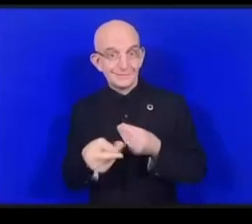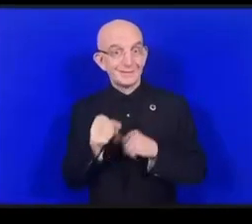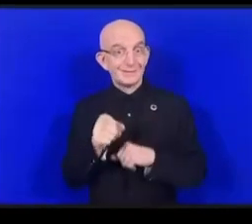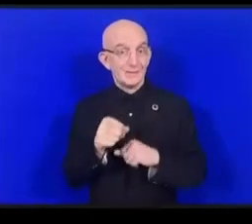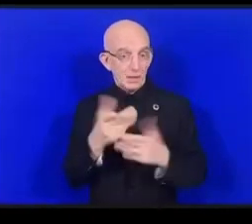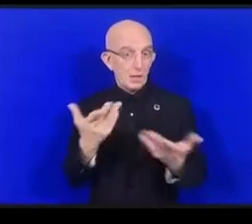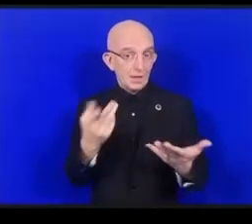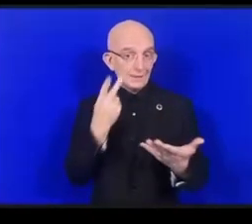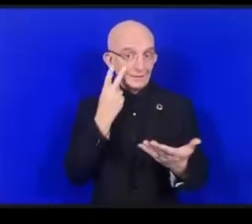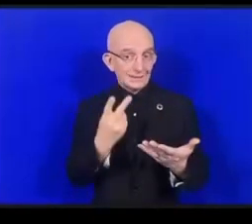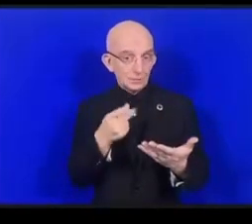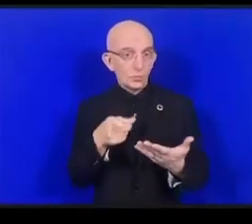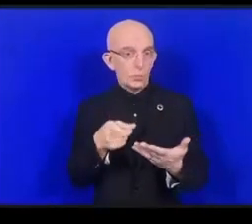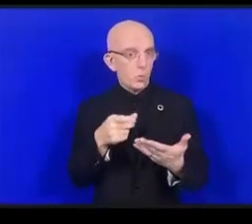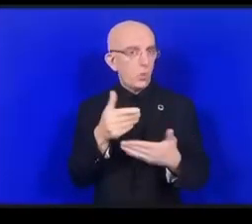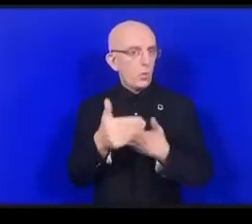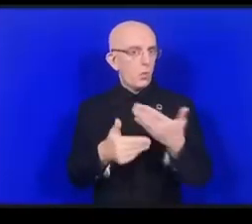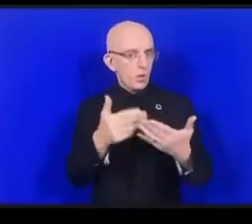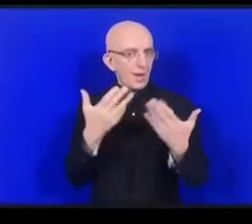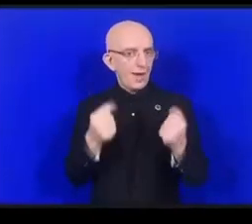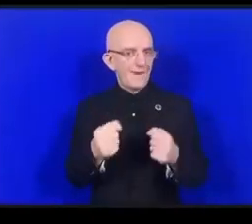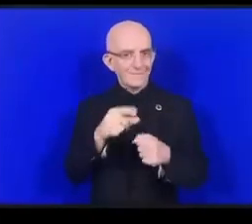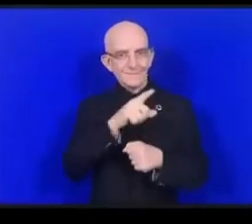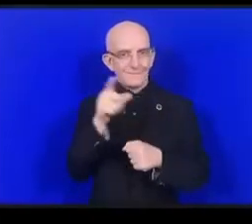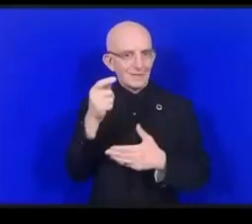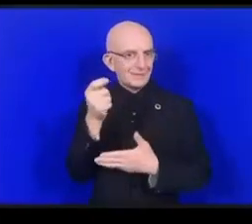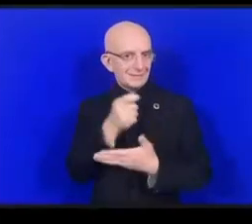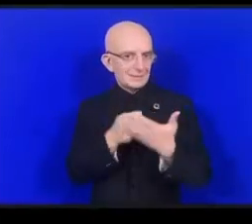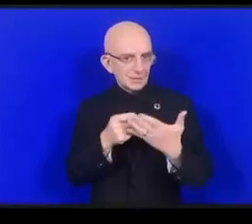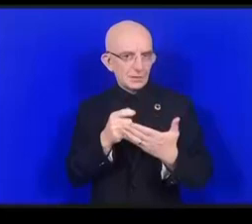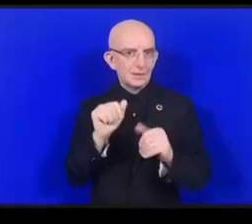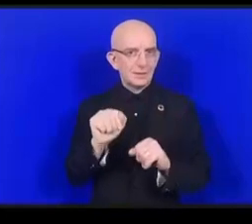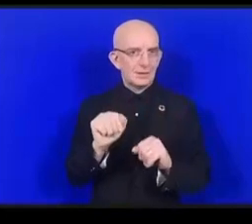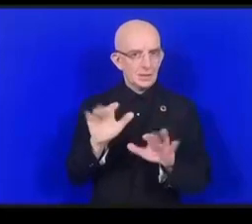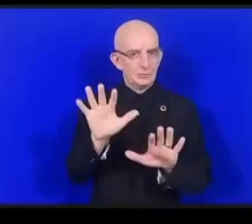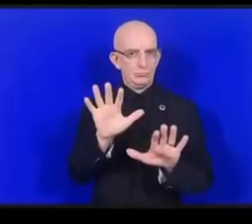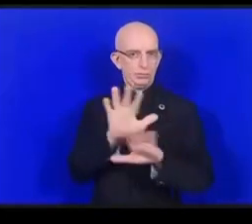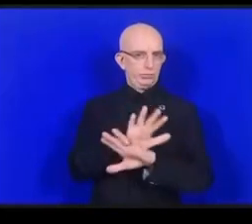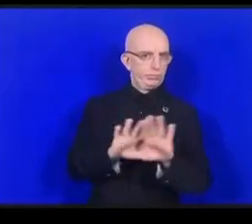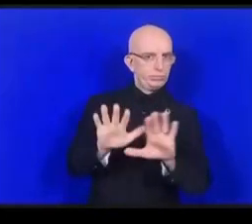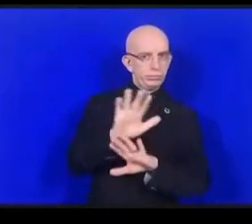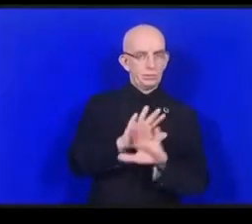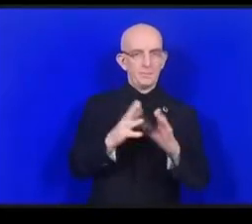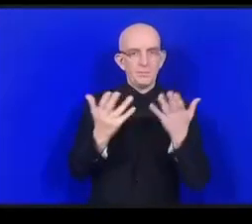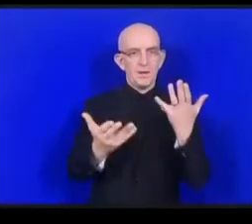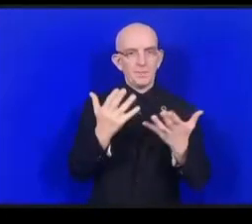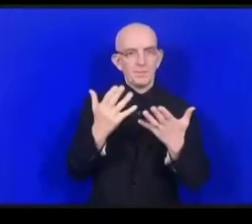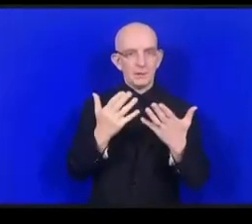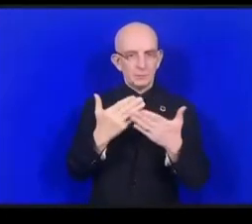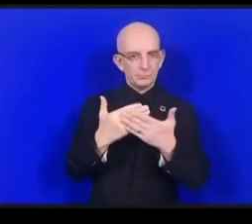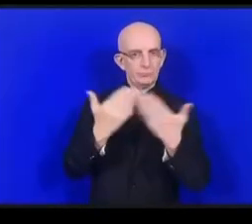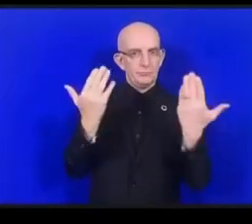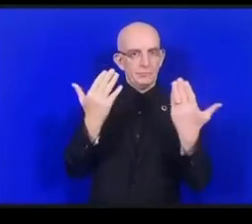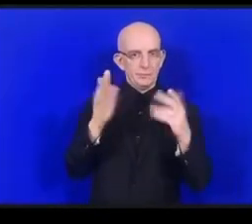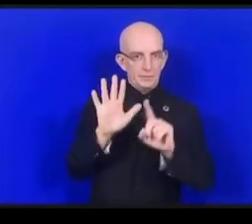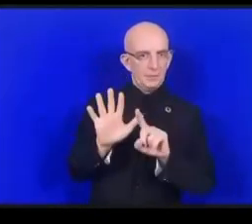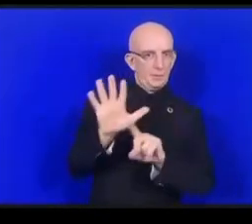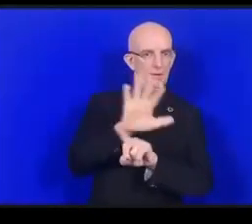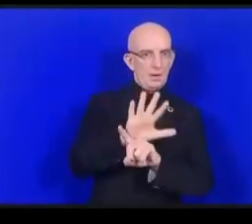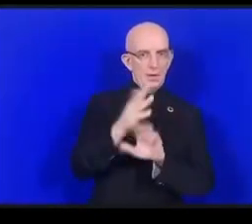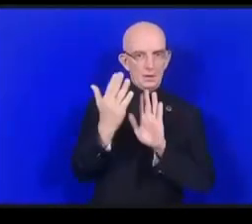turquoise, you know, letters over background, and that will pass a Bobby test, and you will still have something that people cannot